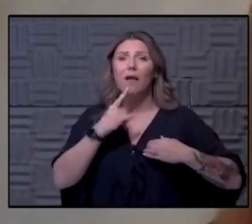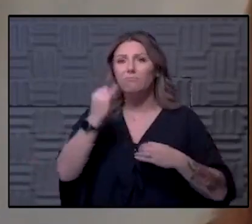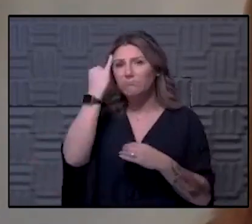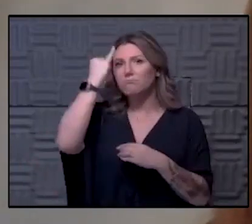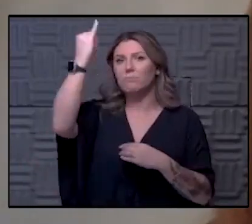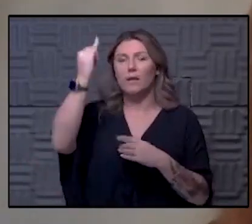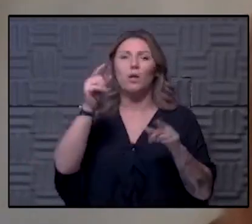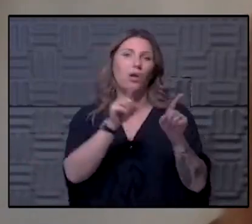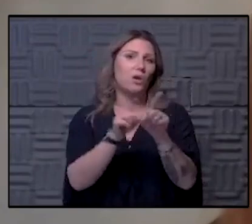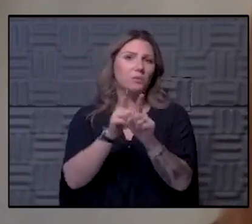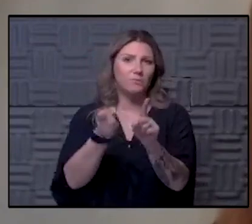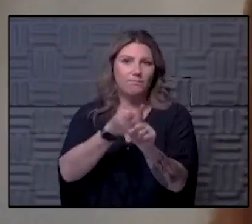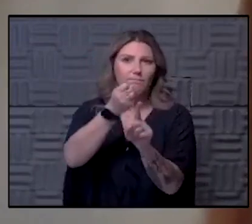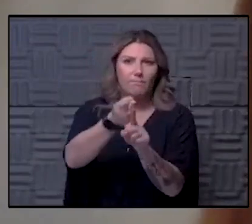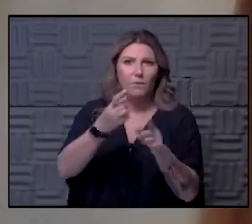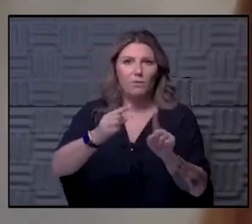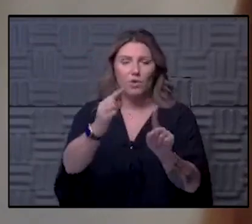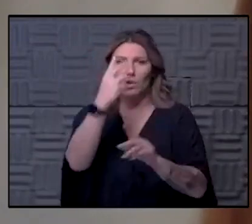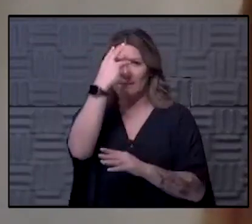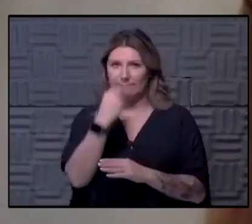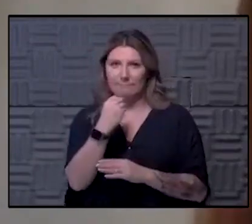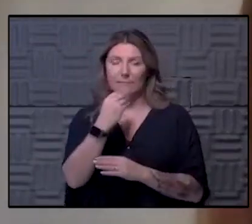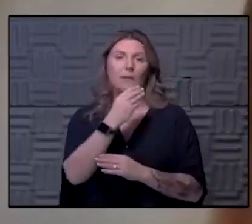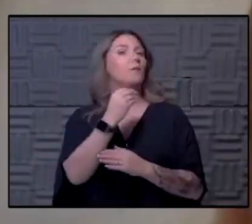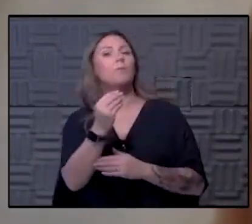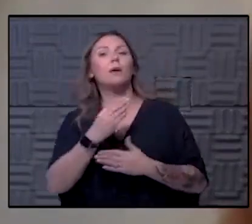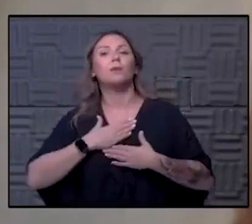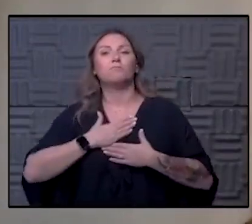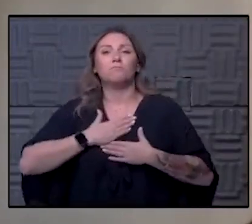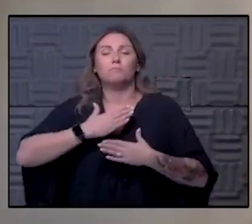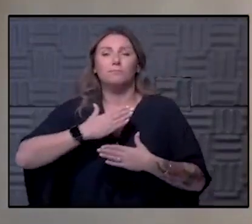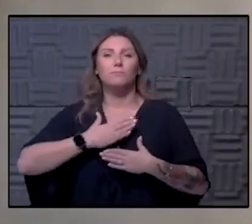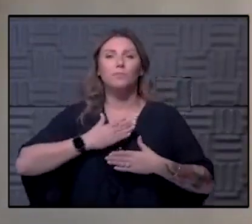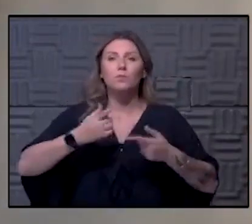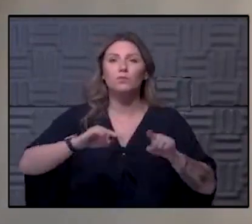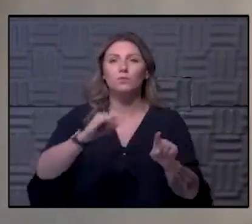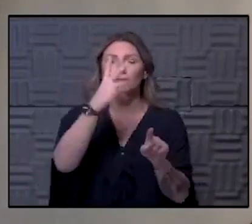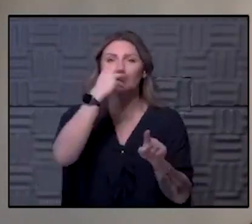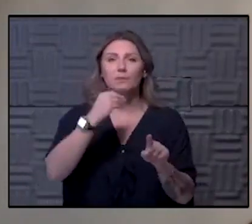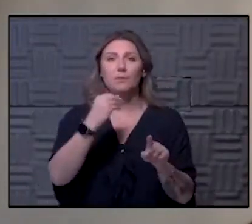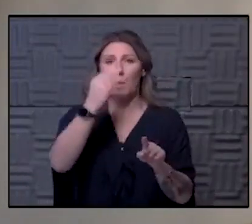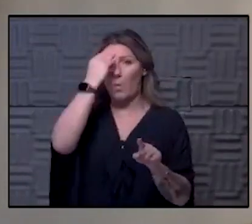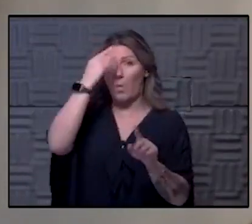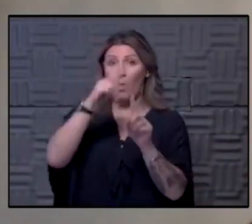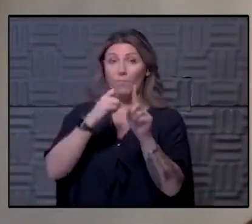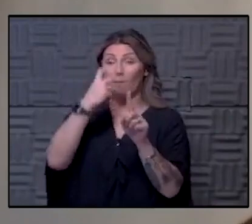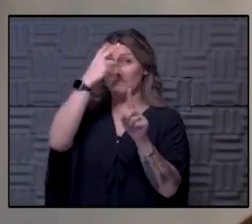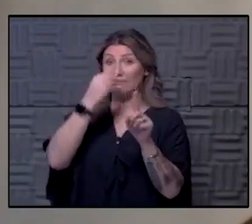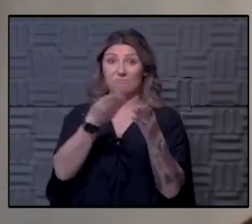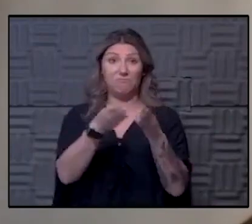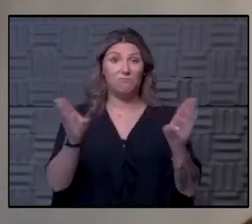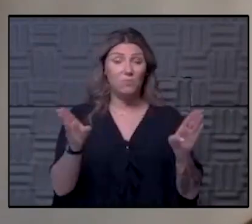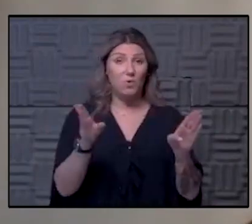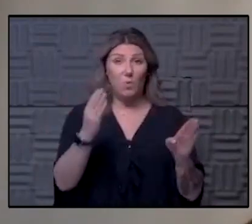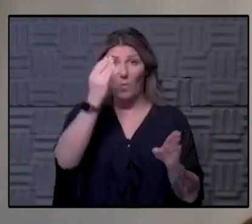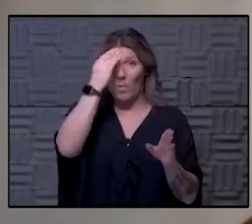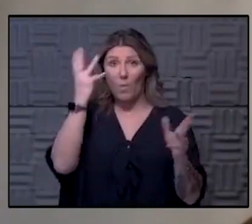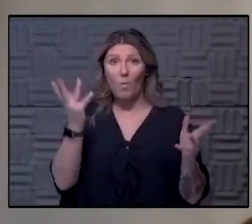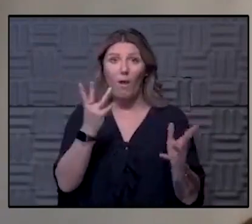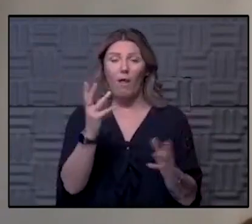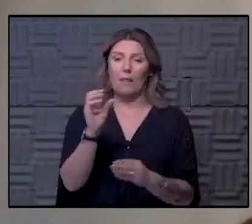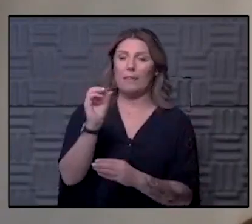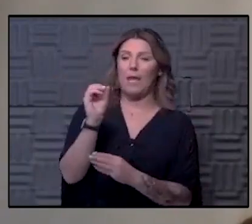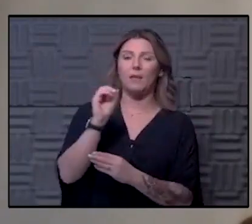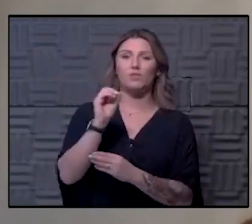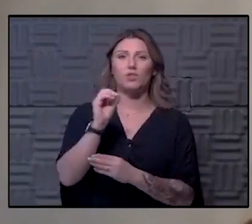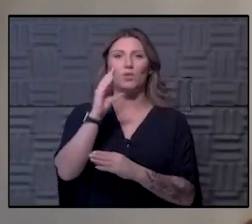imagine that would also impact them during their sleep and breathing in their sleep. Because we do know from sleep in general that our oxygen levels